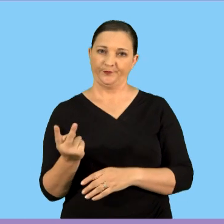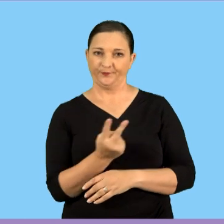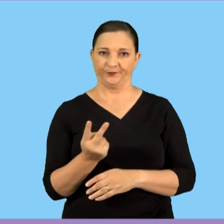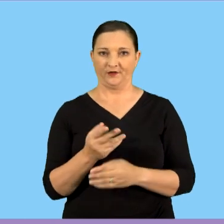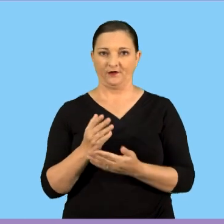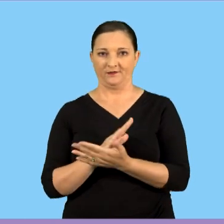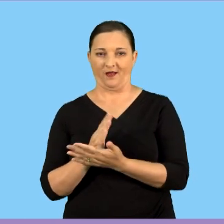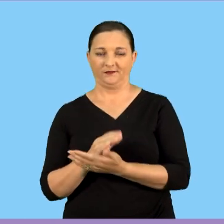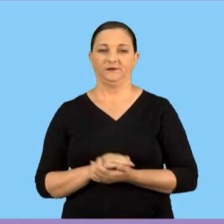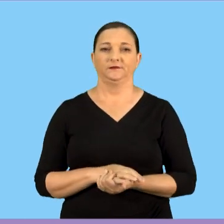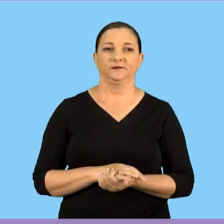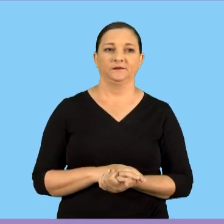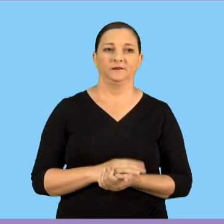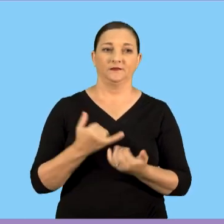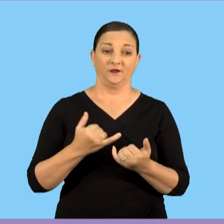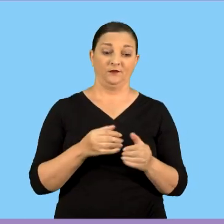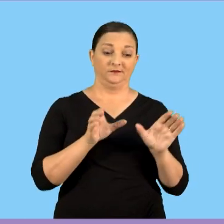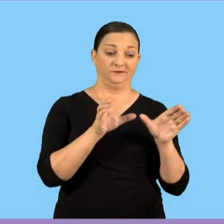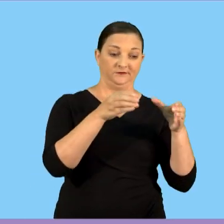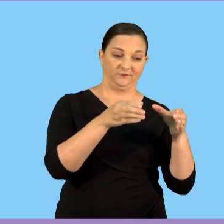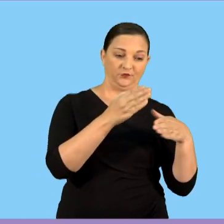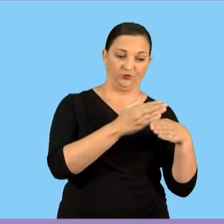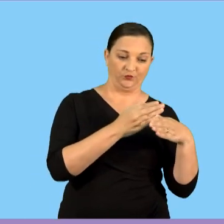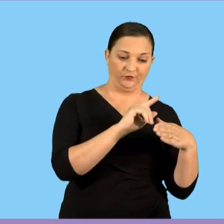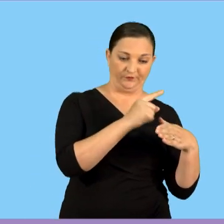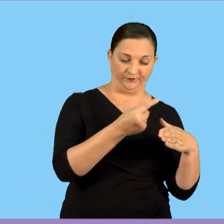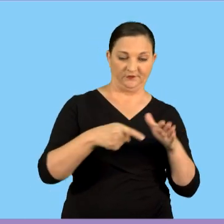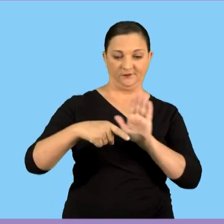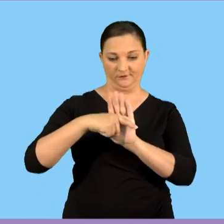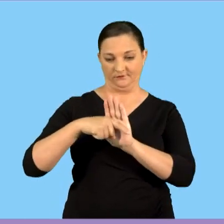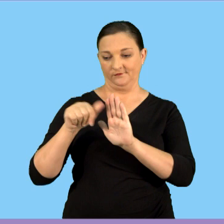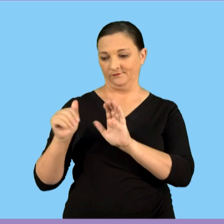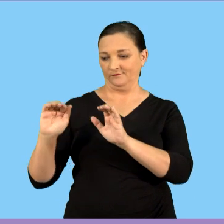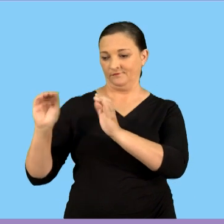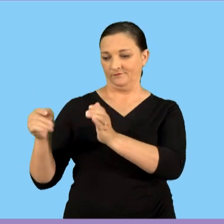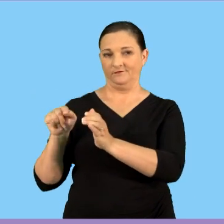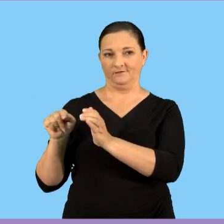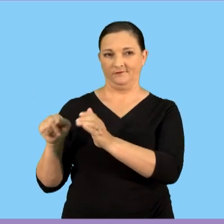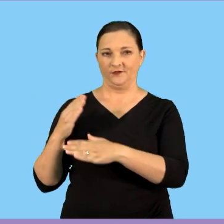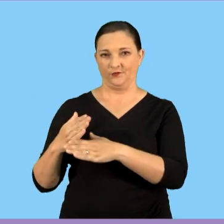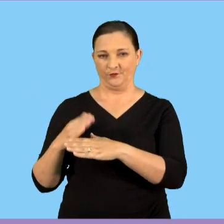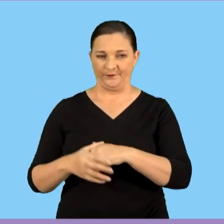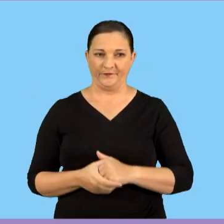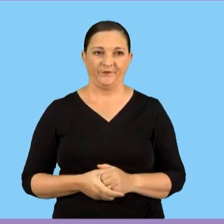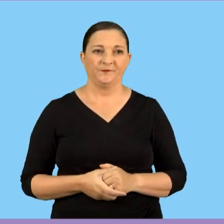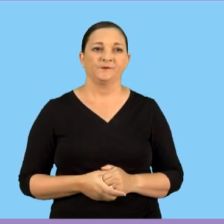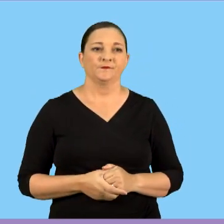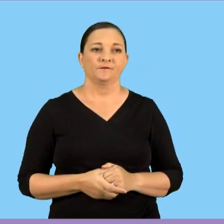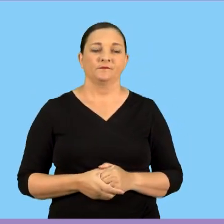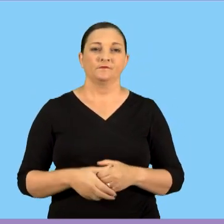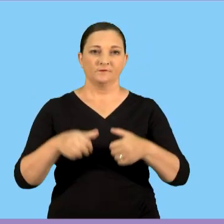going to work with these two integers first, and then I'm going to work with these two integers